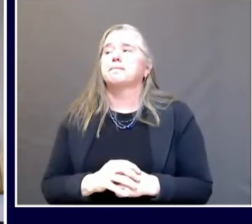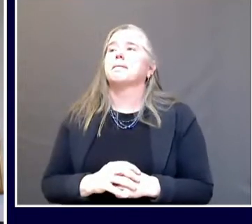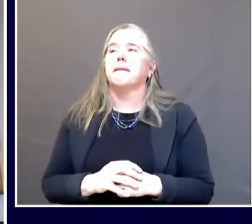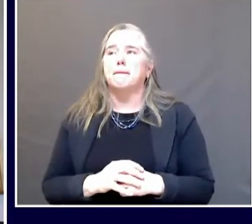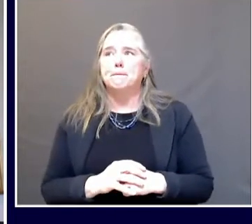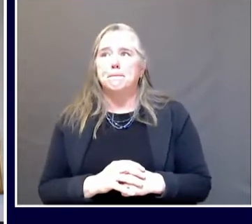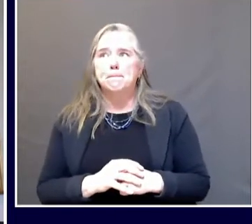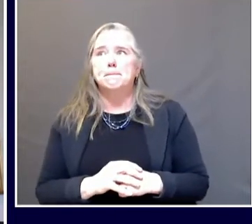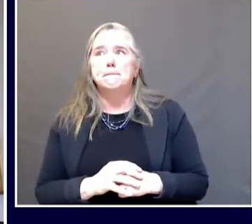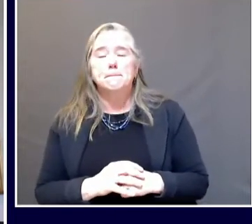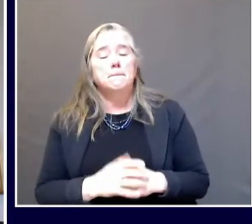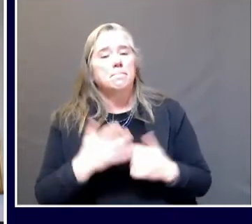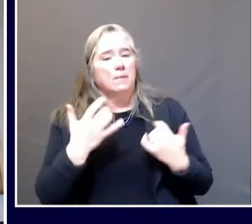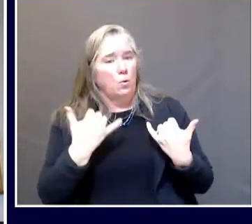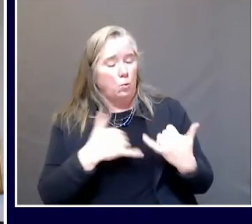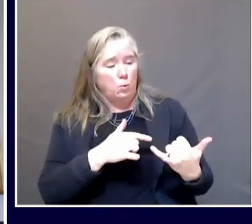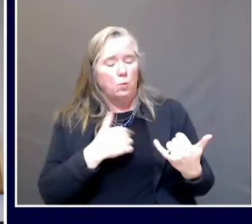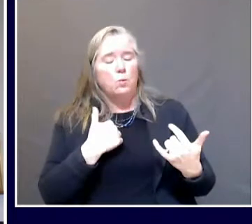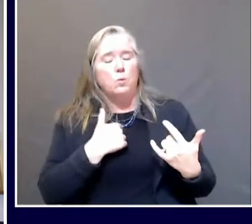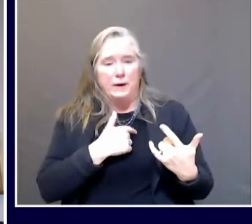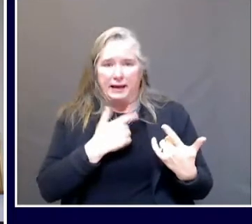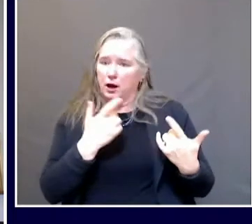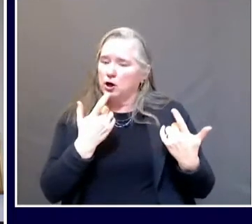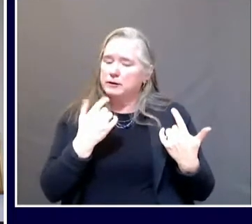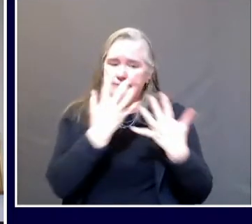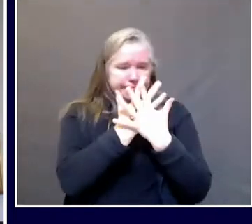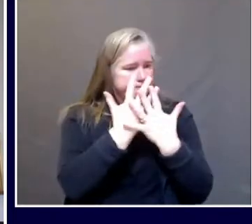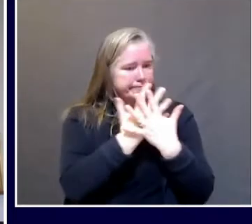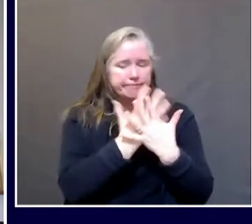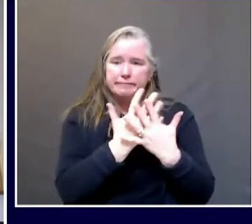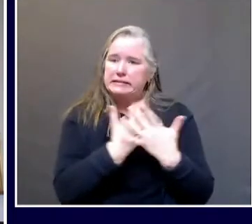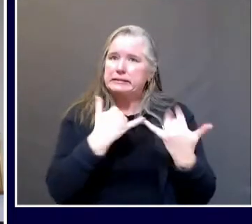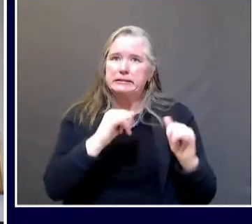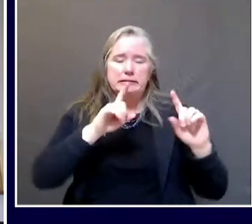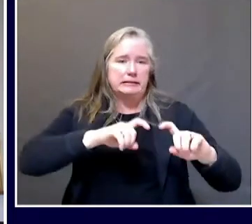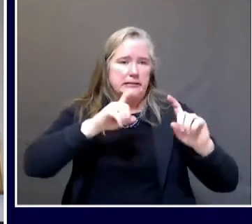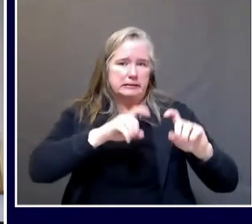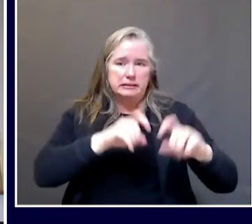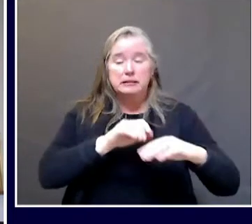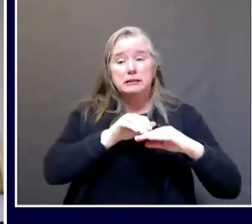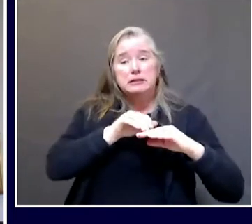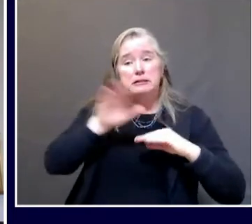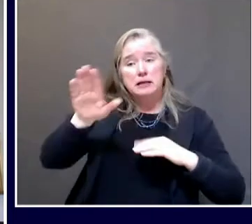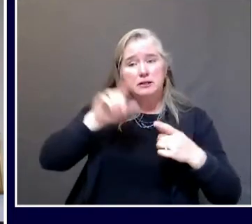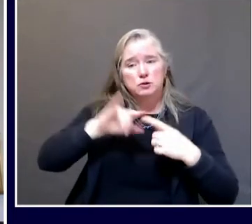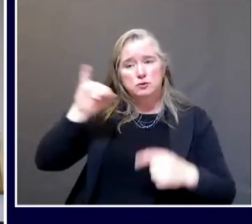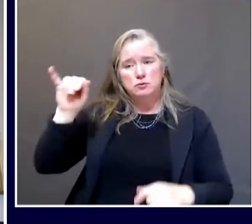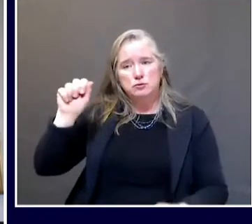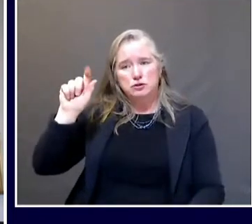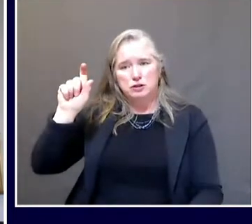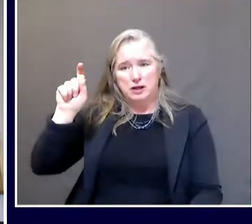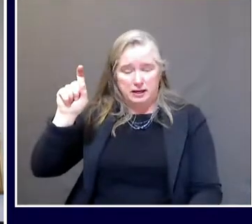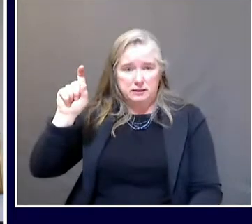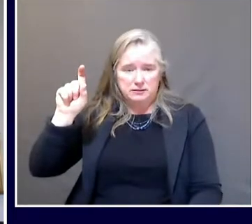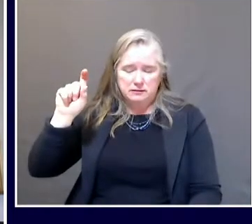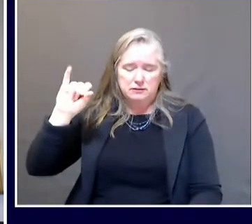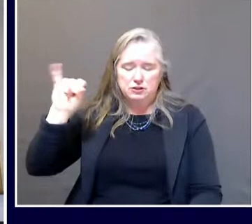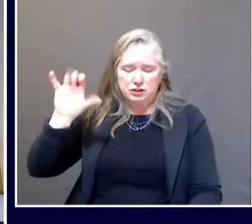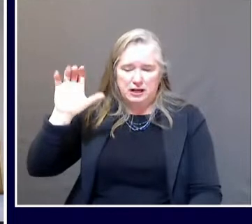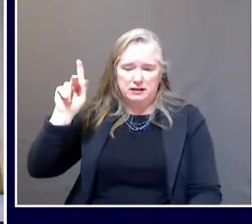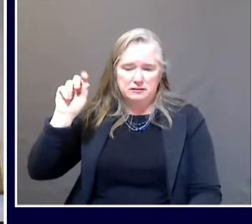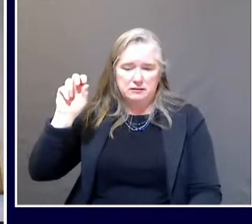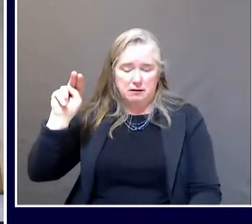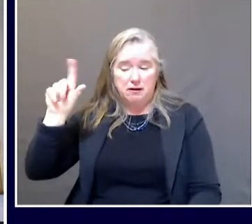an increasing number of samples to Jackson Laboratories, as well as the US CDC, for